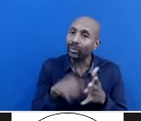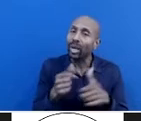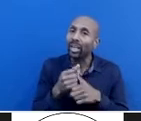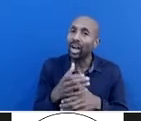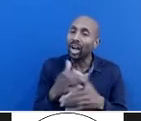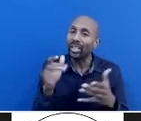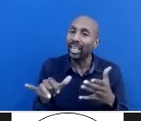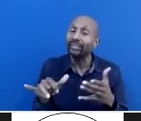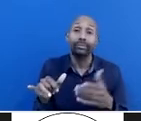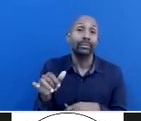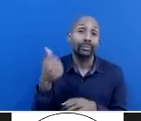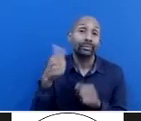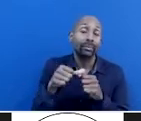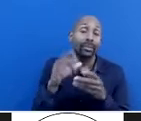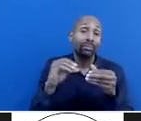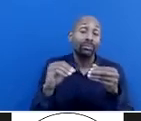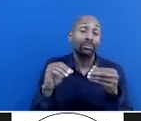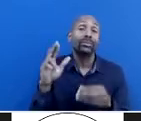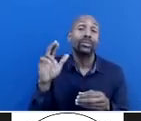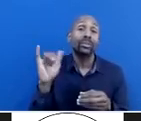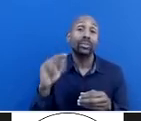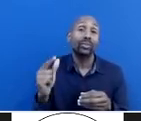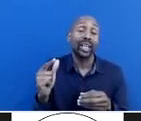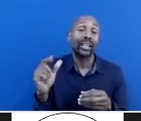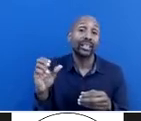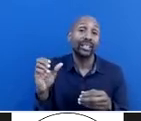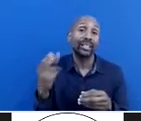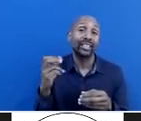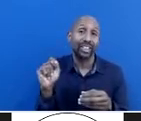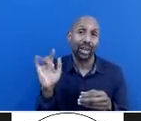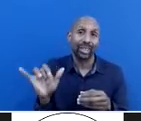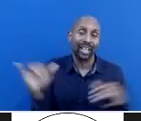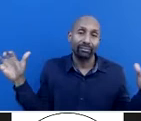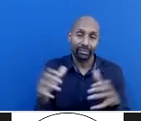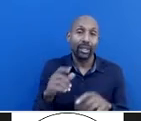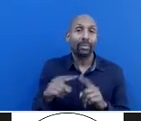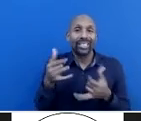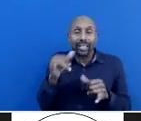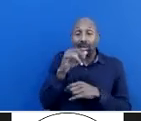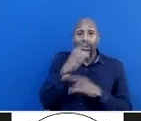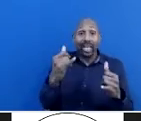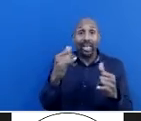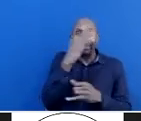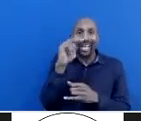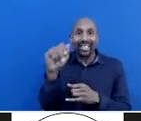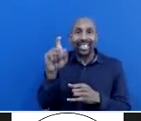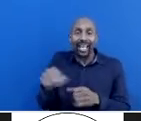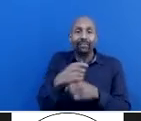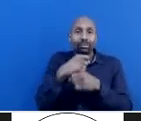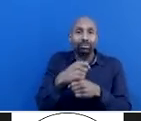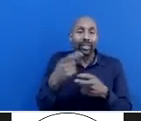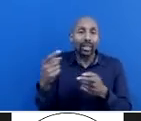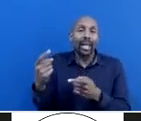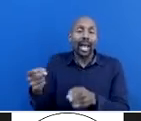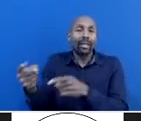made and remade every day. What will constitute that culture for generations to come, and